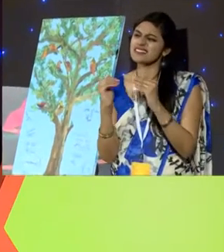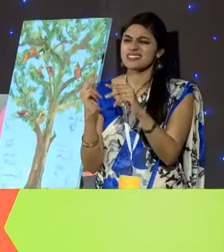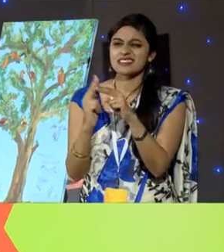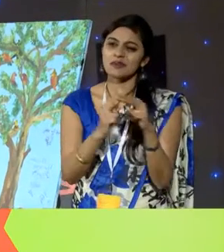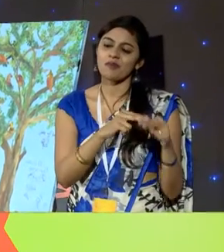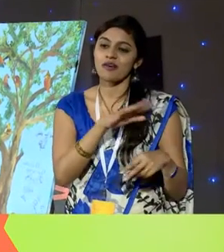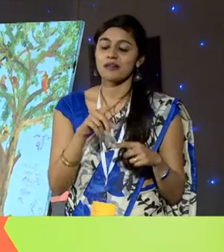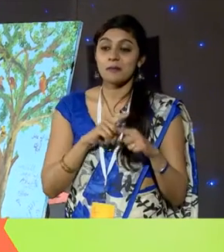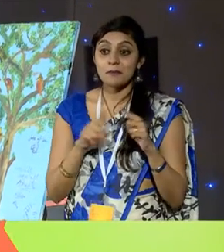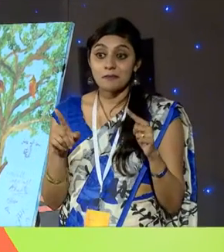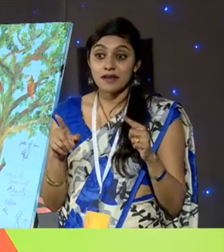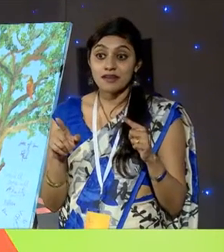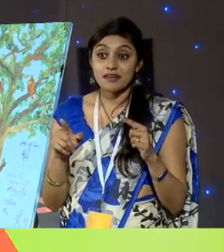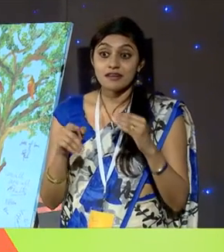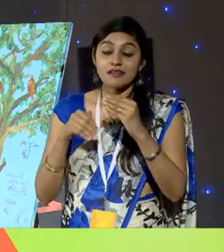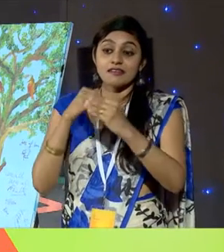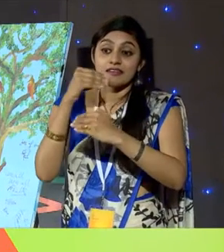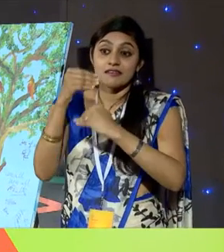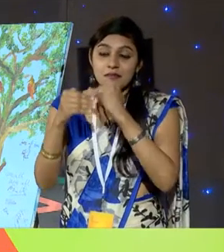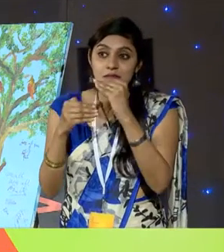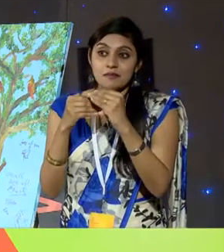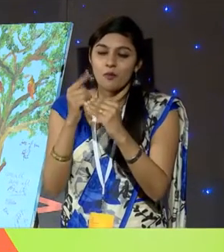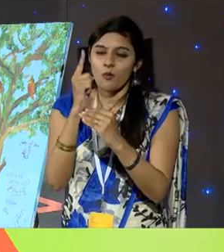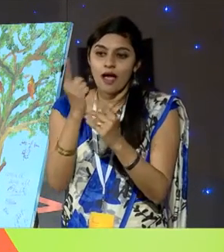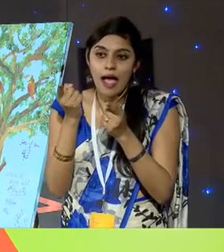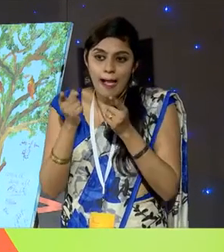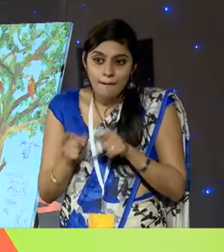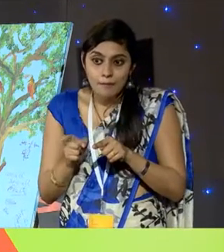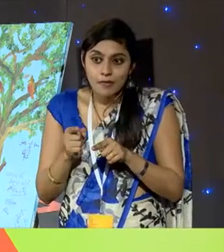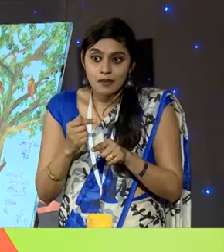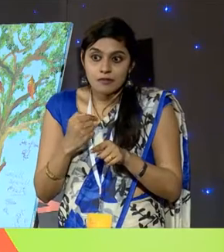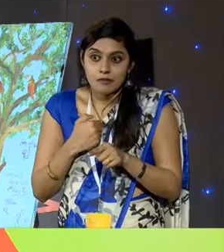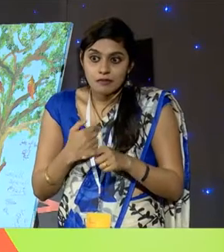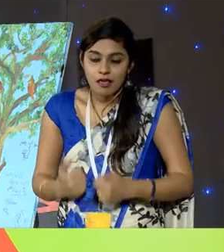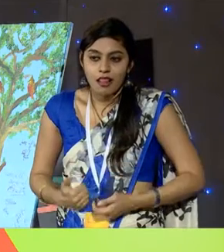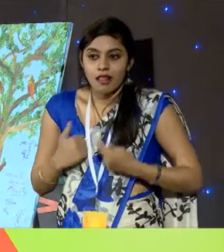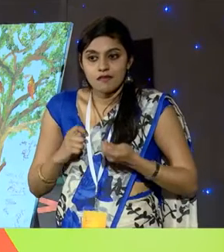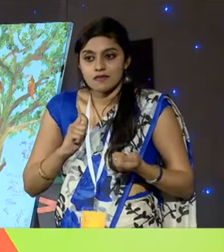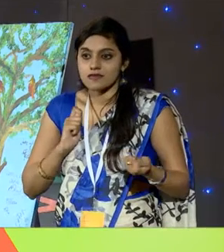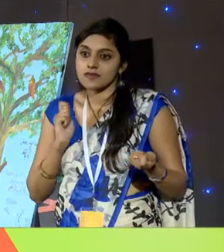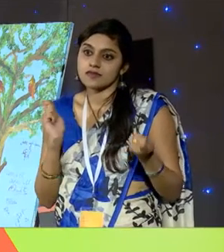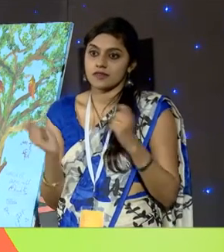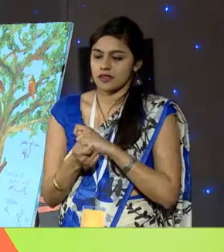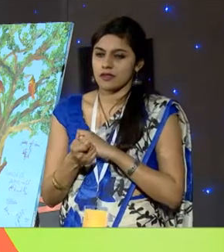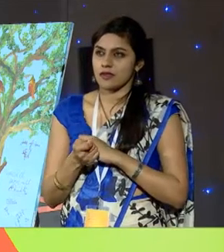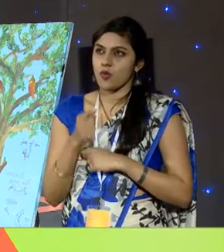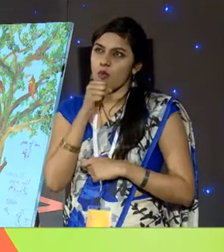changed by that one event when I discovered retinitis pigmentosa when I was 16.